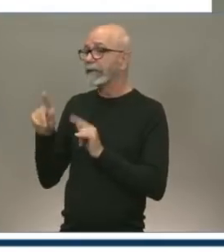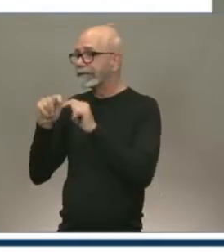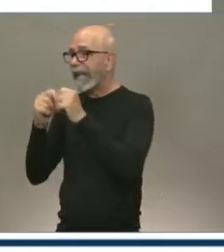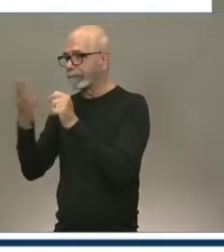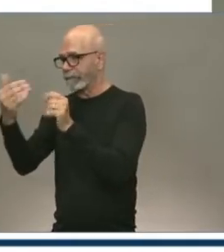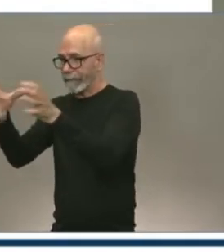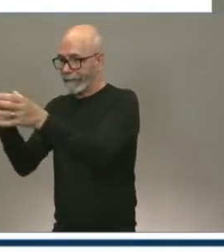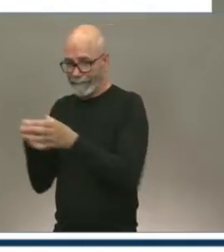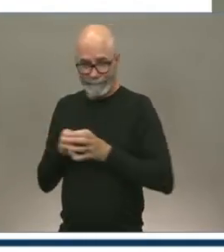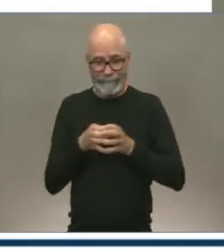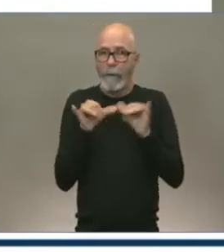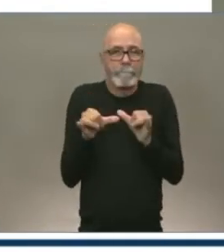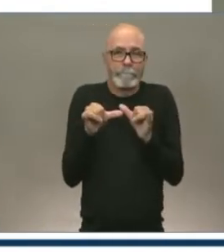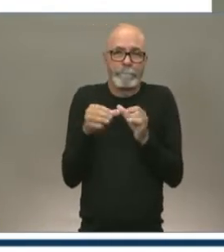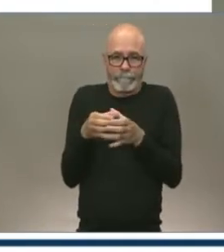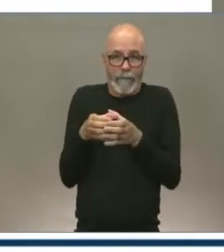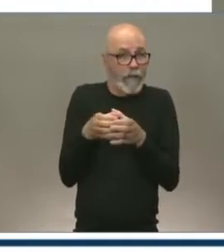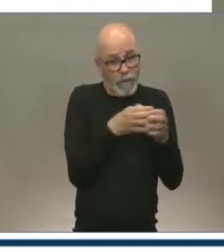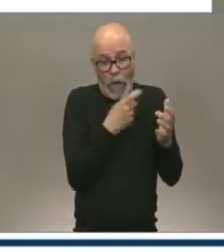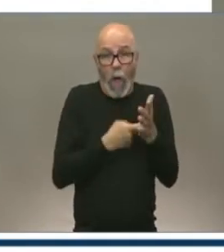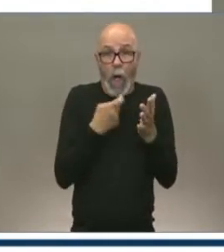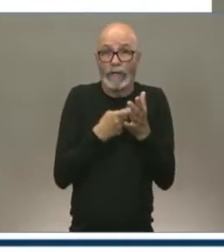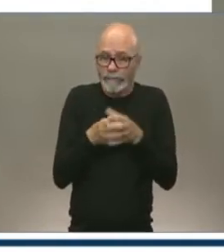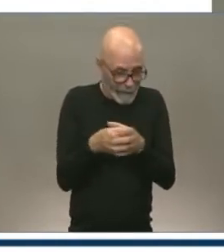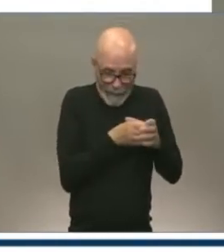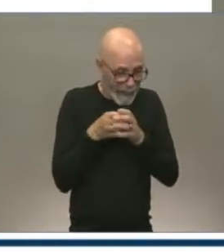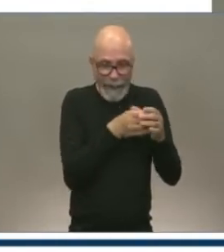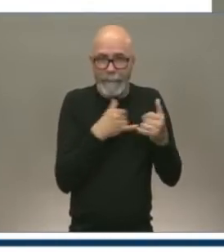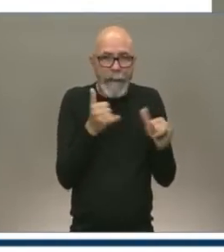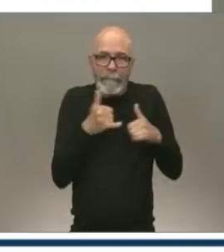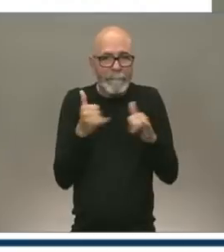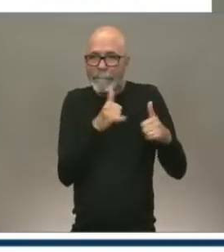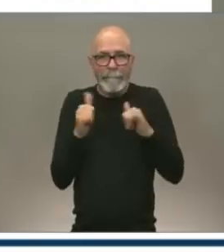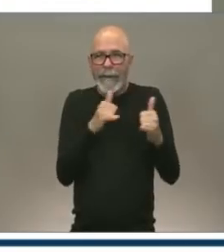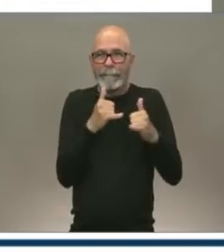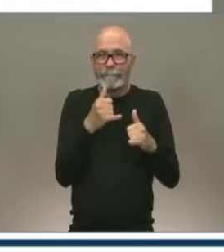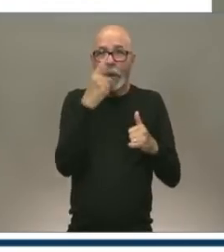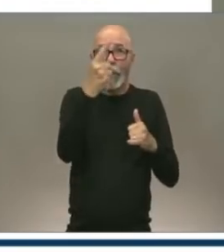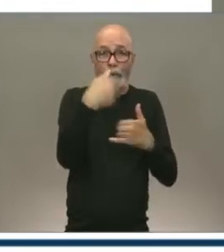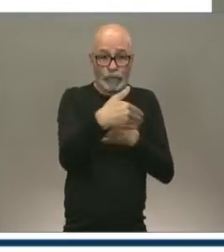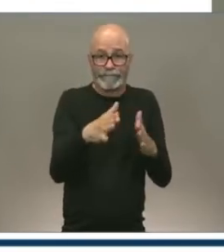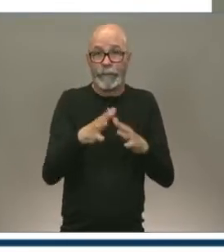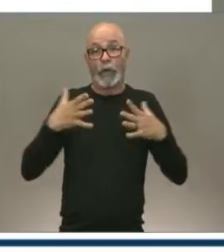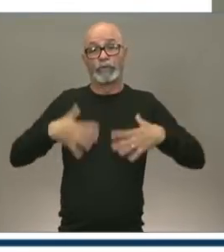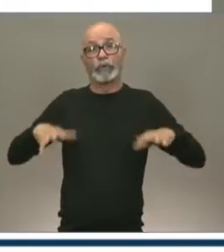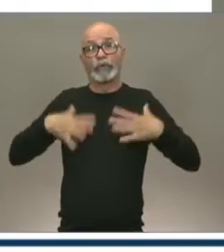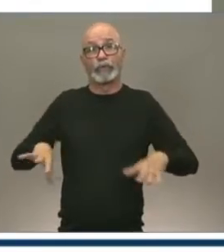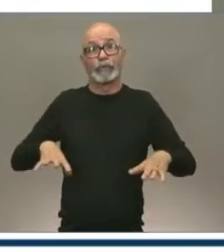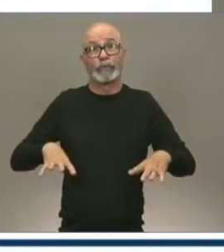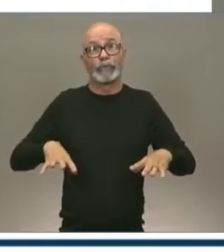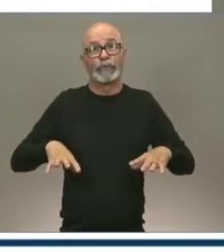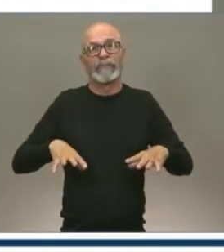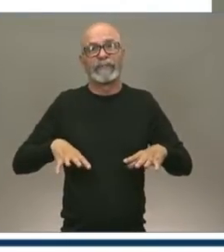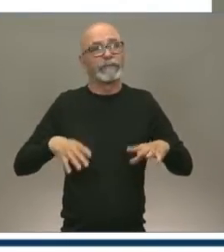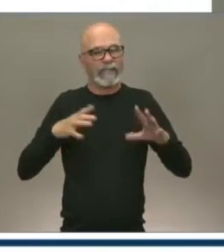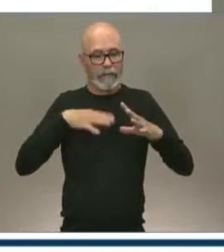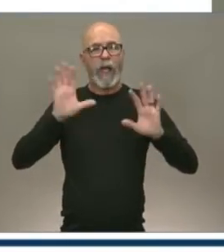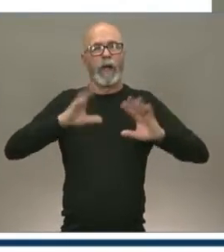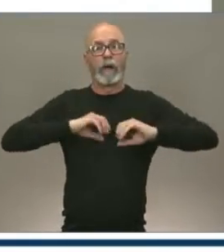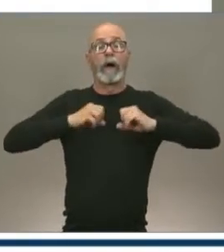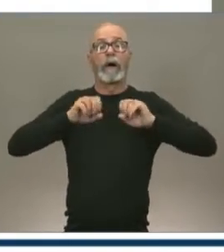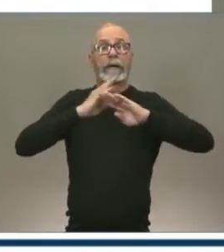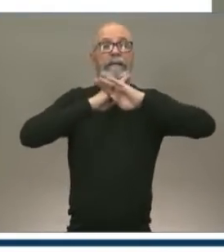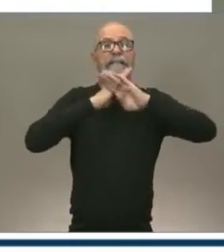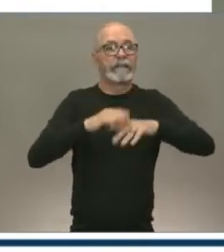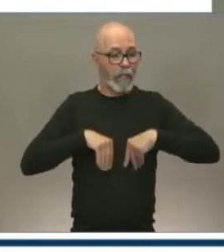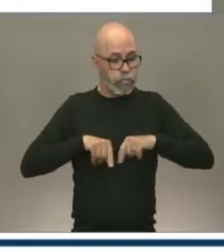to the arena where they have a dedicated change room, all the protocols in place. They have no exposure to anybody else. And then once practice is over, they go